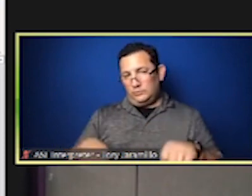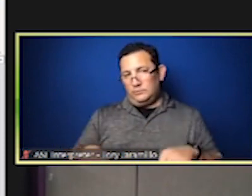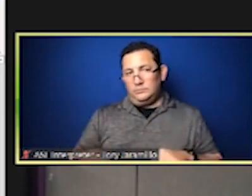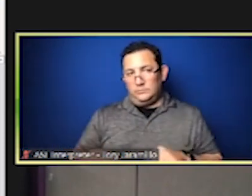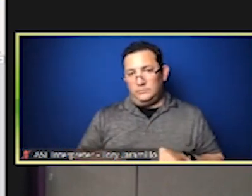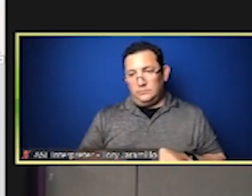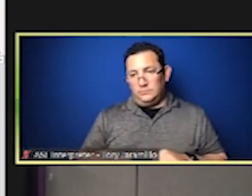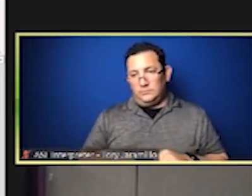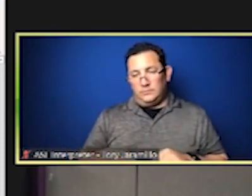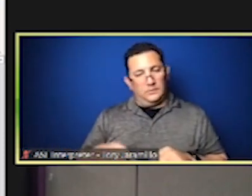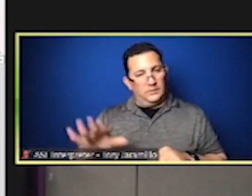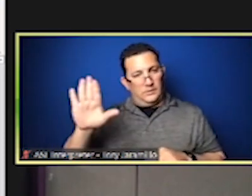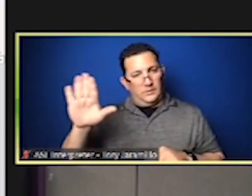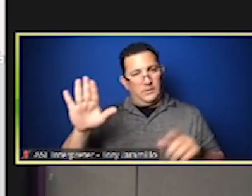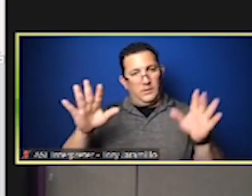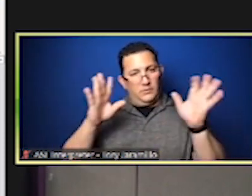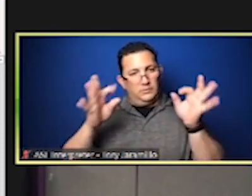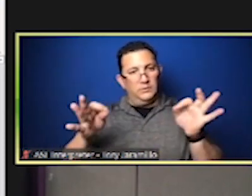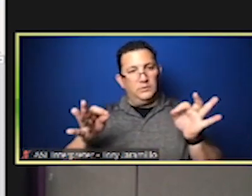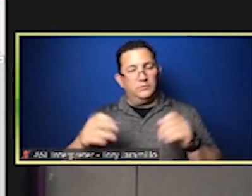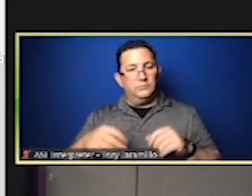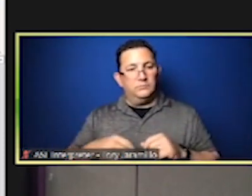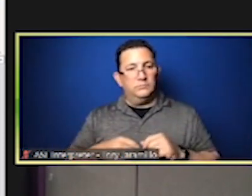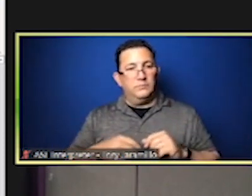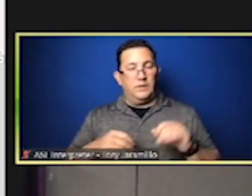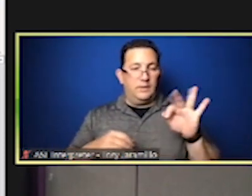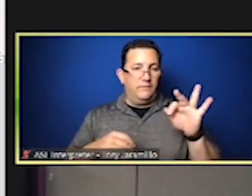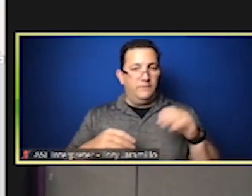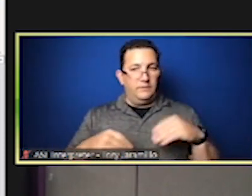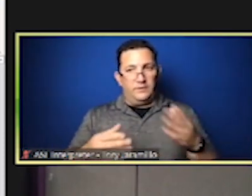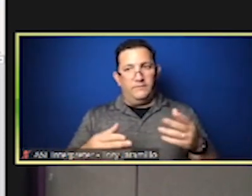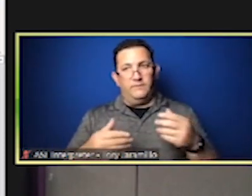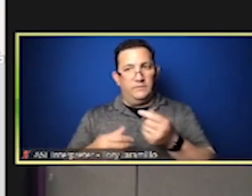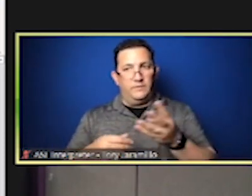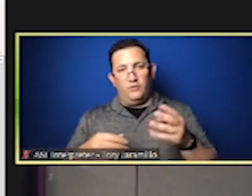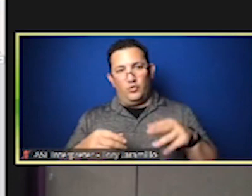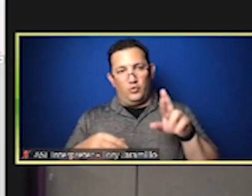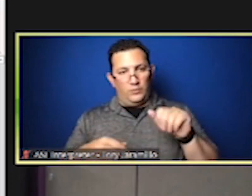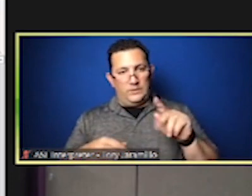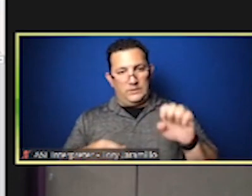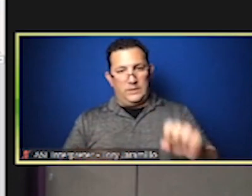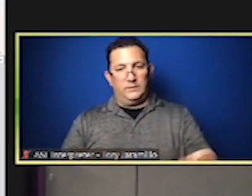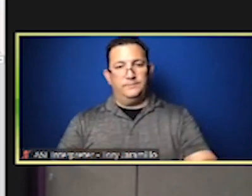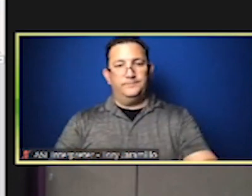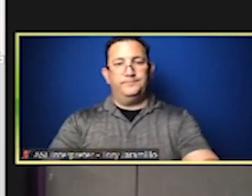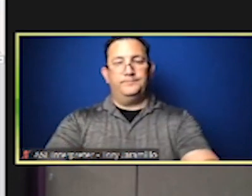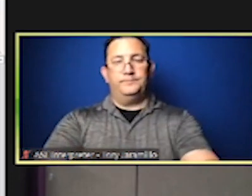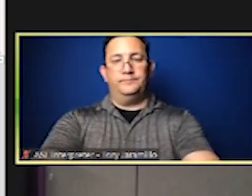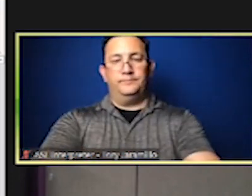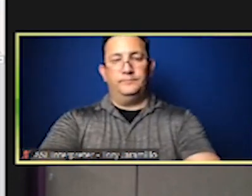You know, the teachers, it's their discretion to give multiple retakes.